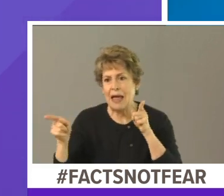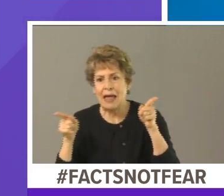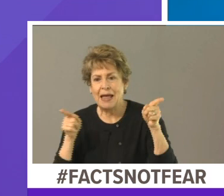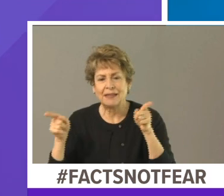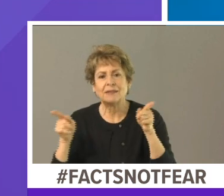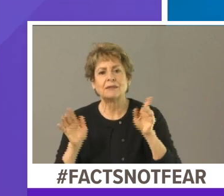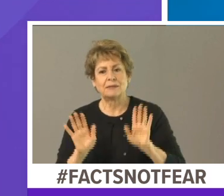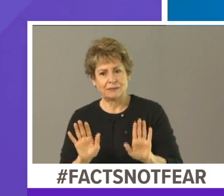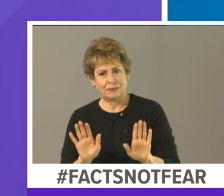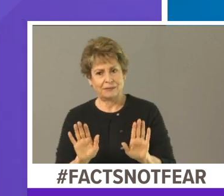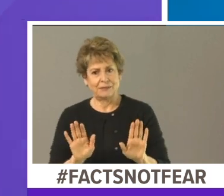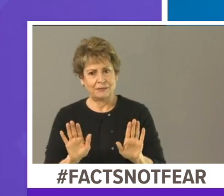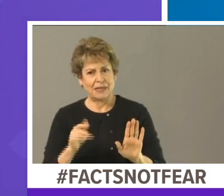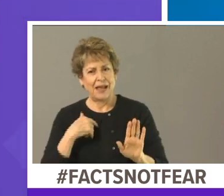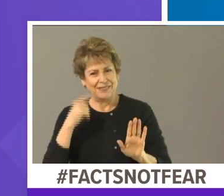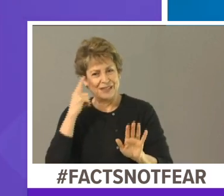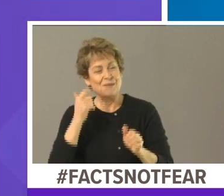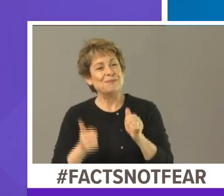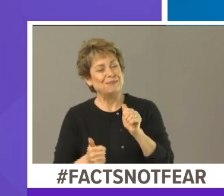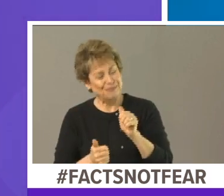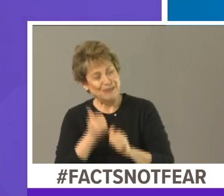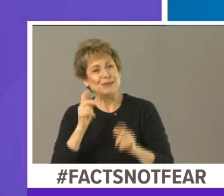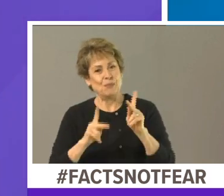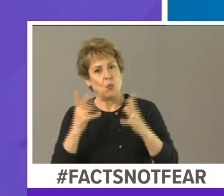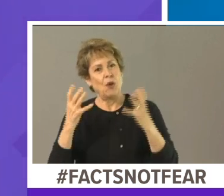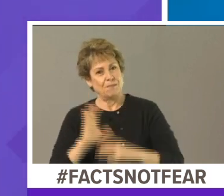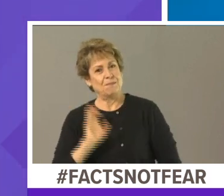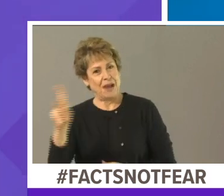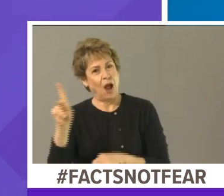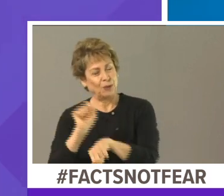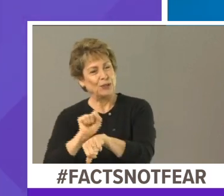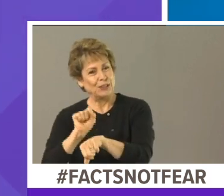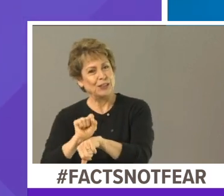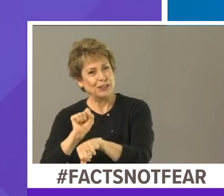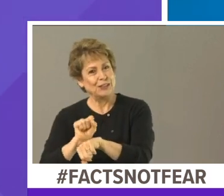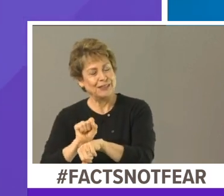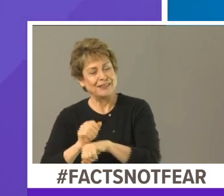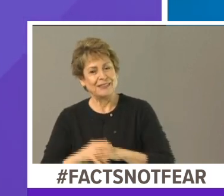to their job if they are able. And in the last month, we've seen